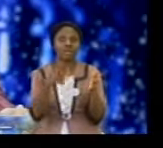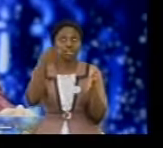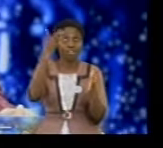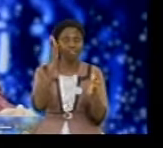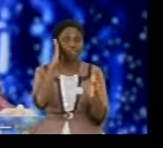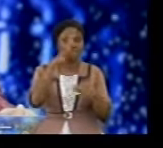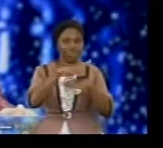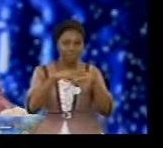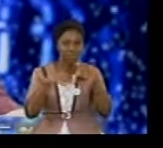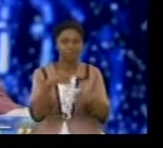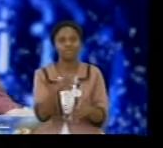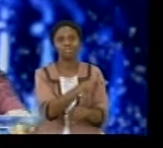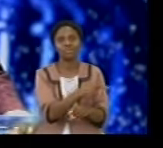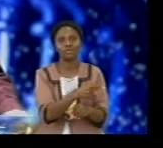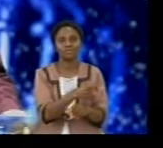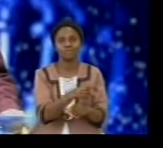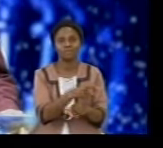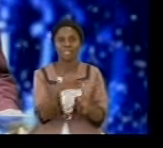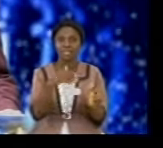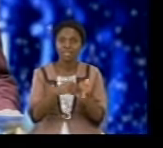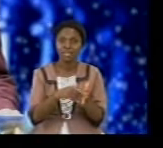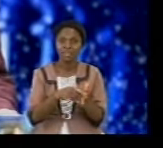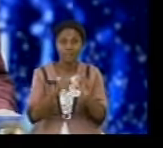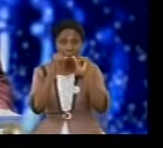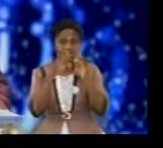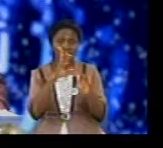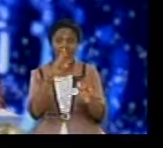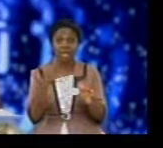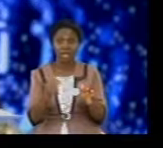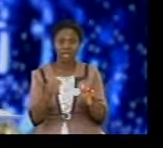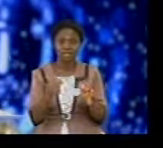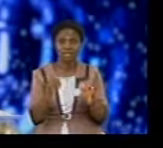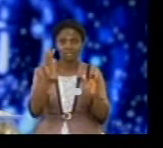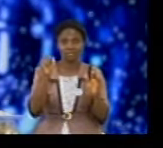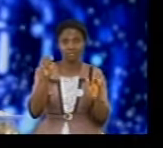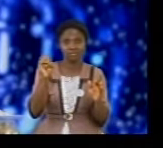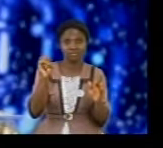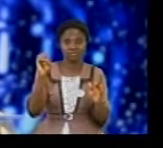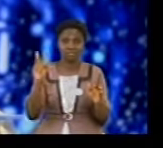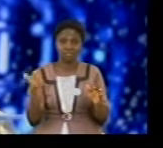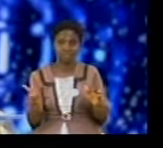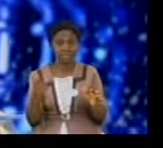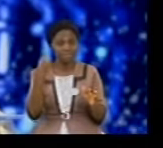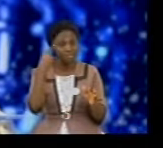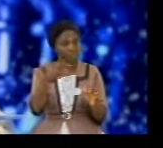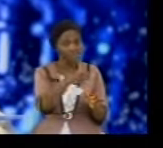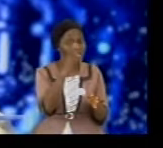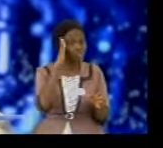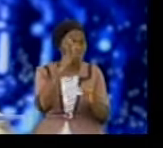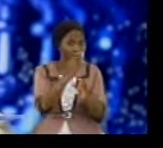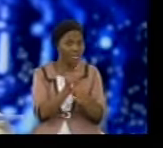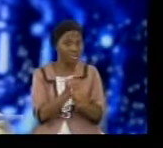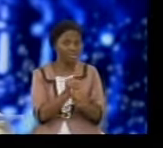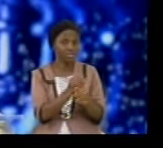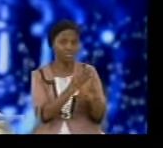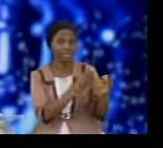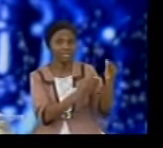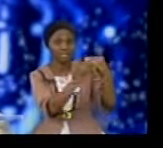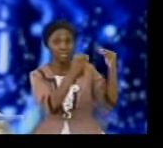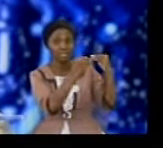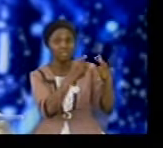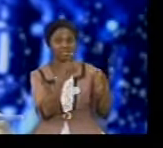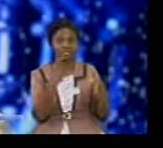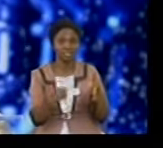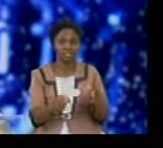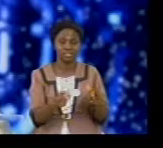meek, for they shall inherit the earth. Blessed are they which do hunger and thirst after righteousness, for they shall be